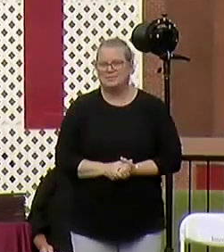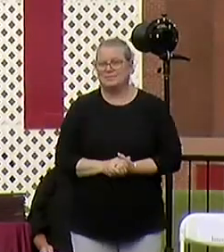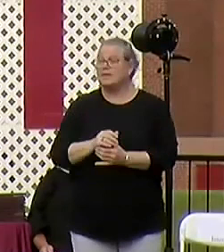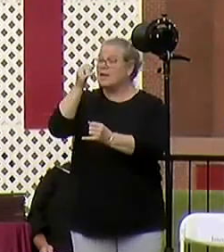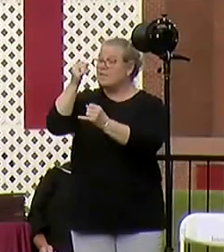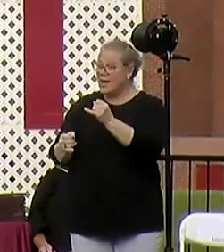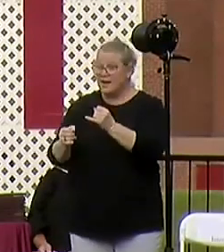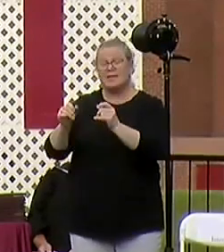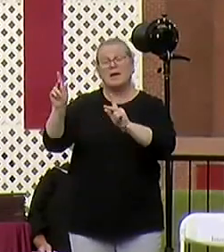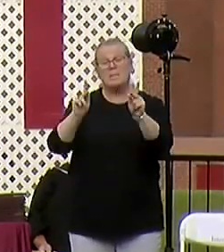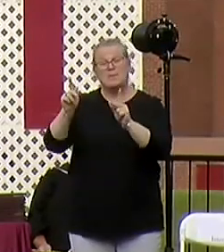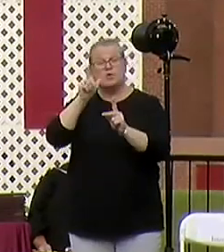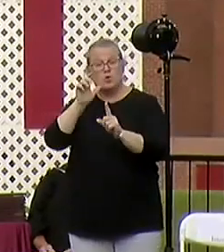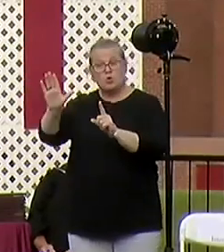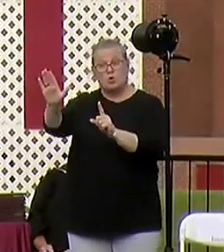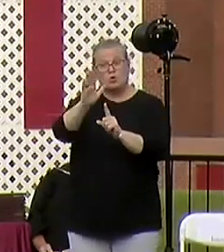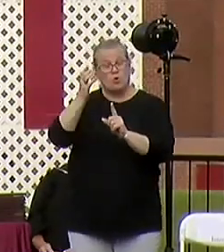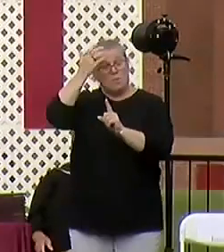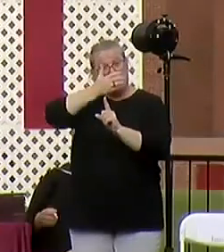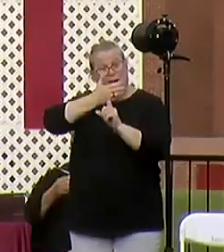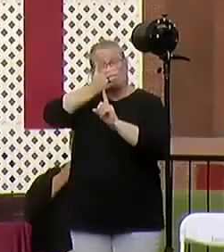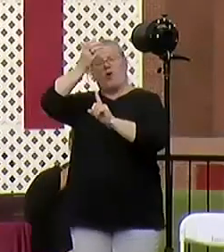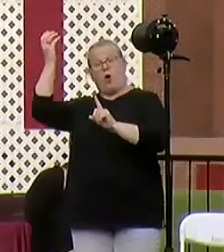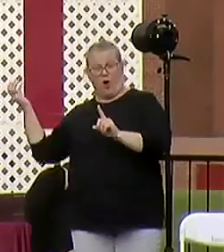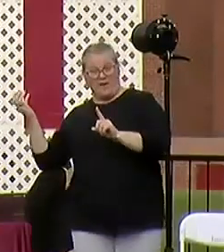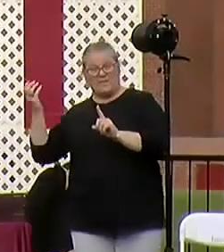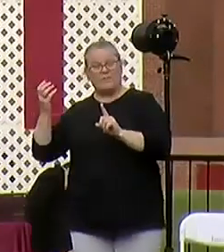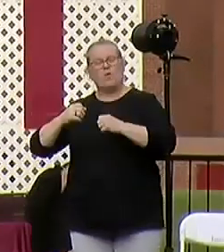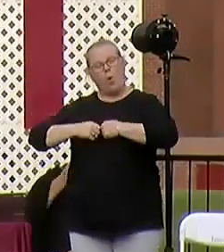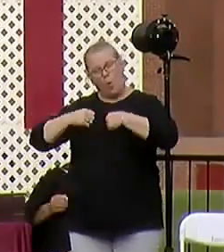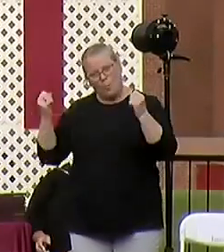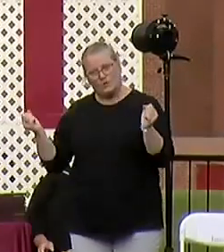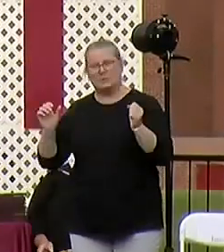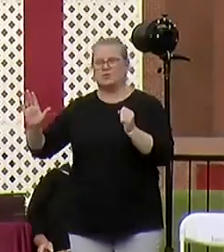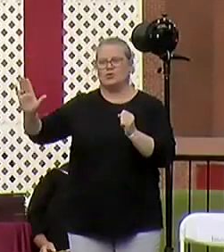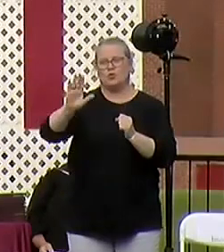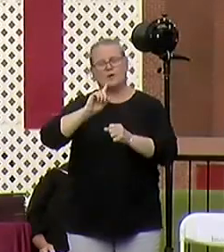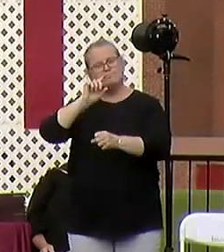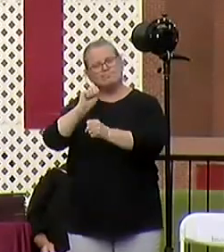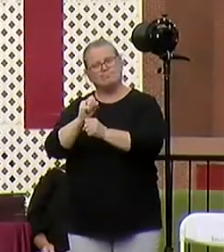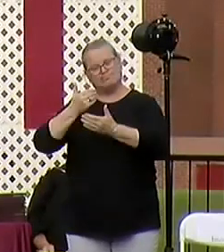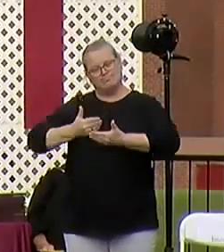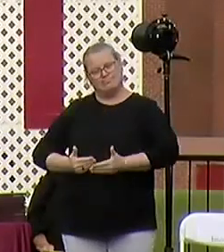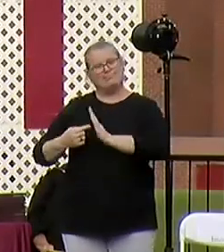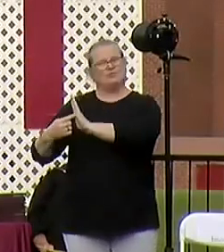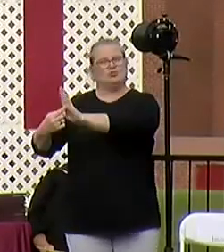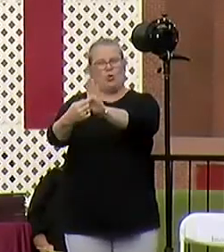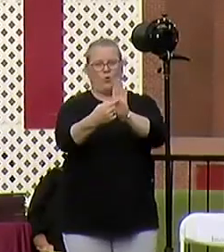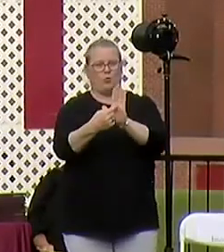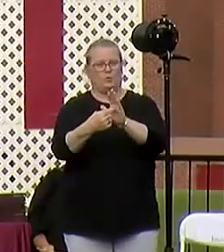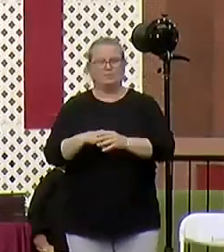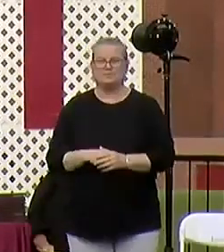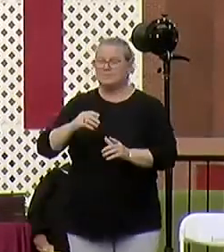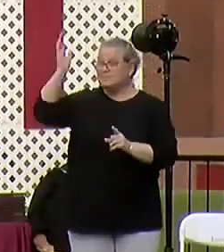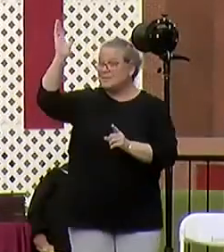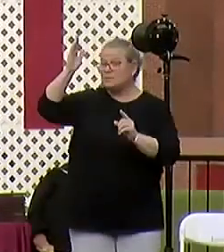with whom you can remove your masks, open up to, and be your genuine self. The last assignment in speech class, as many